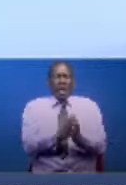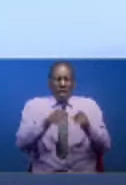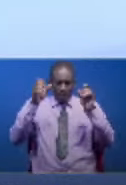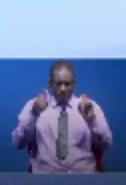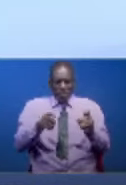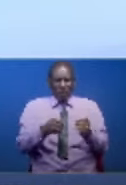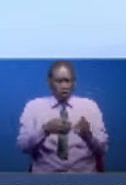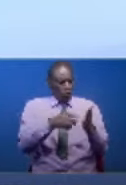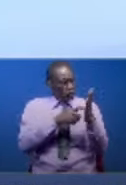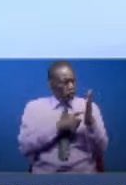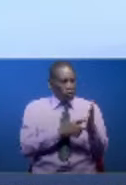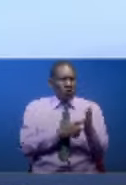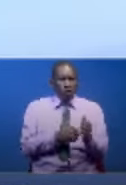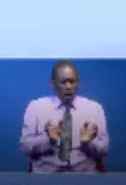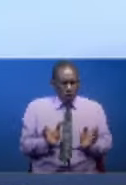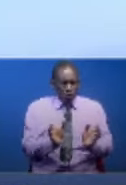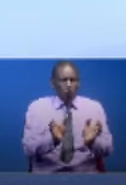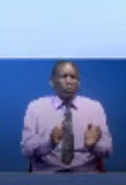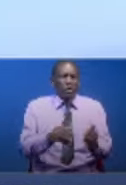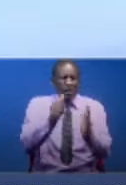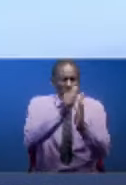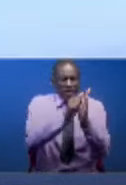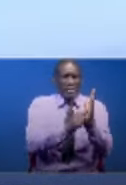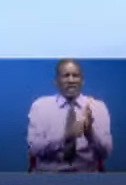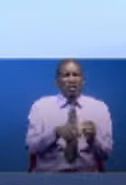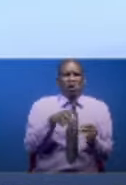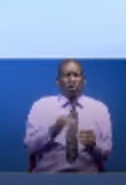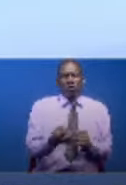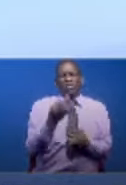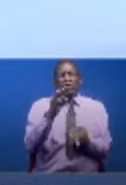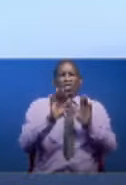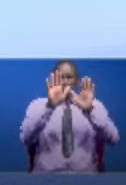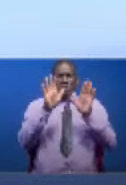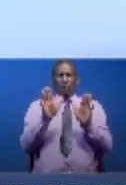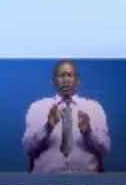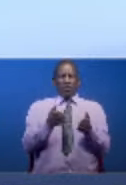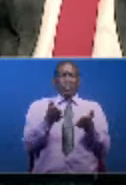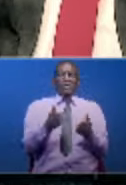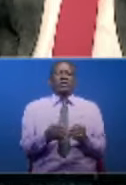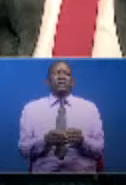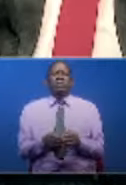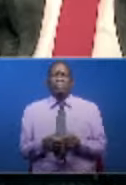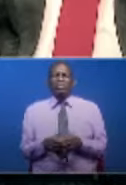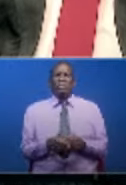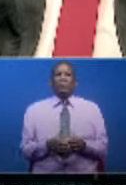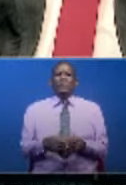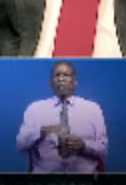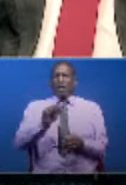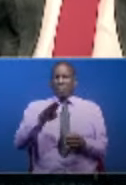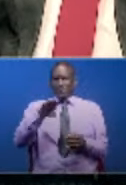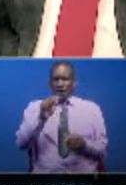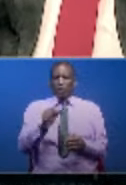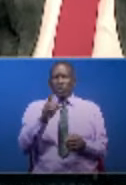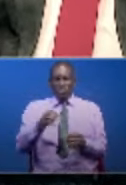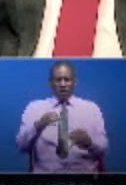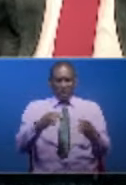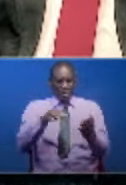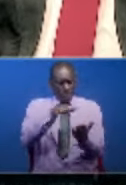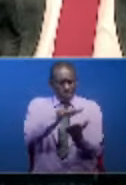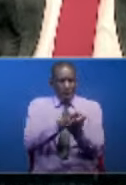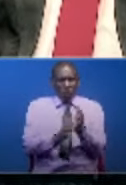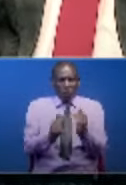fostering and pushing forward the agenda of the three key components that I mentioned. And APS is one of the entities who are listed, whom we have